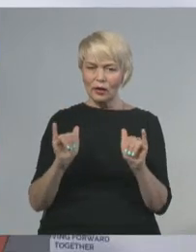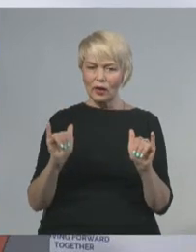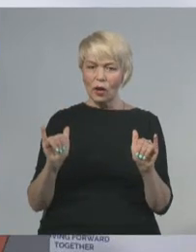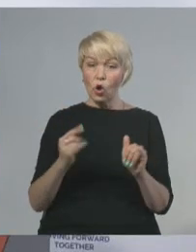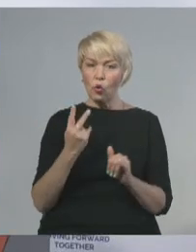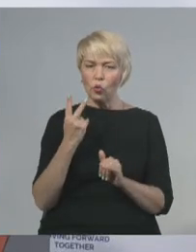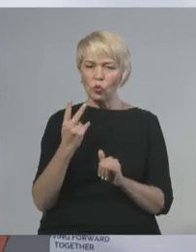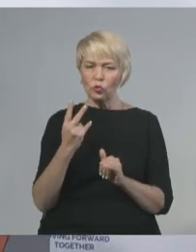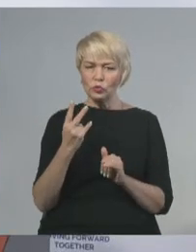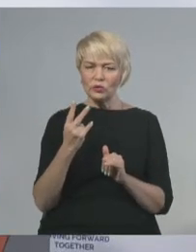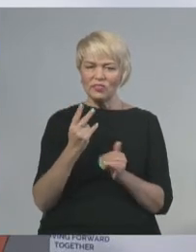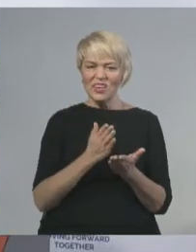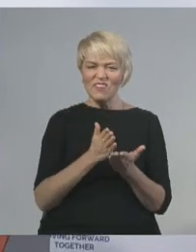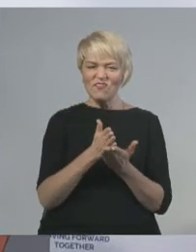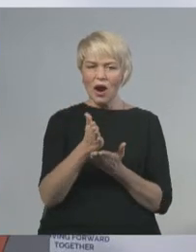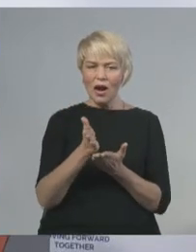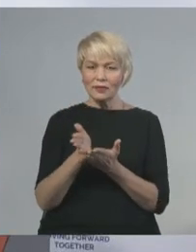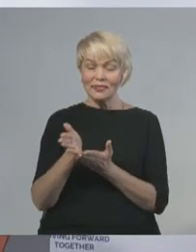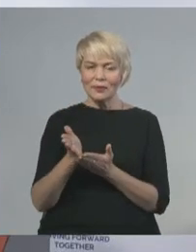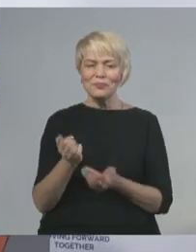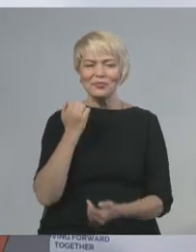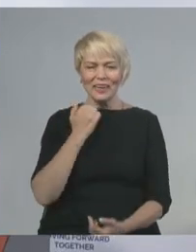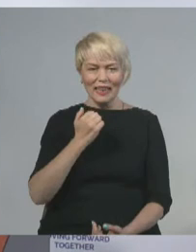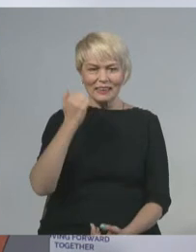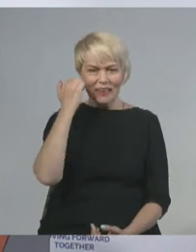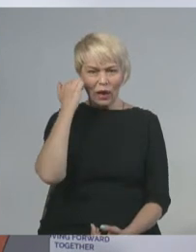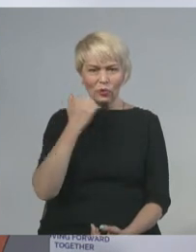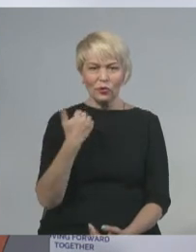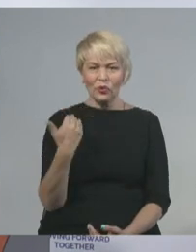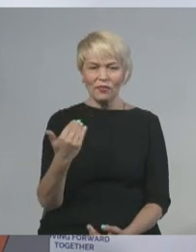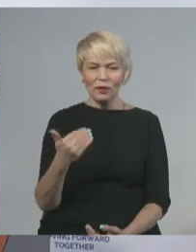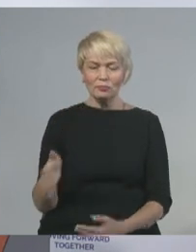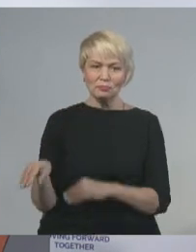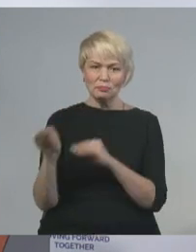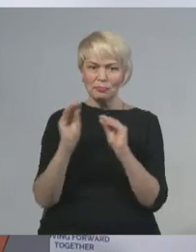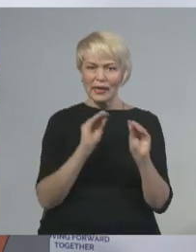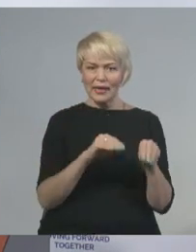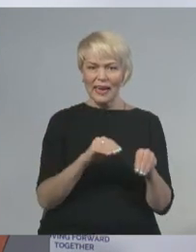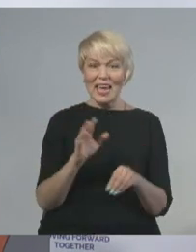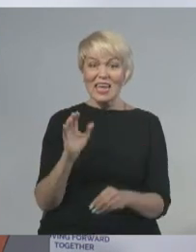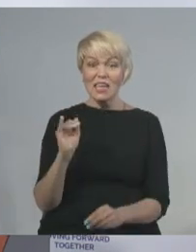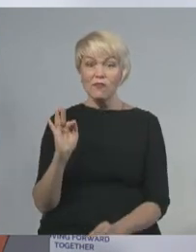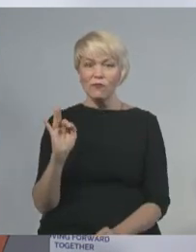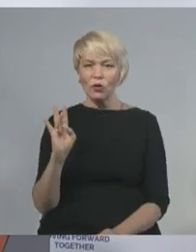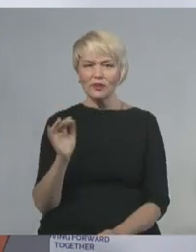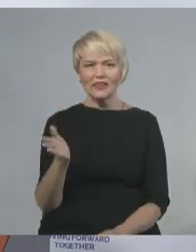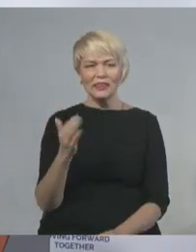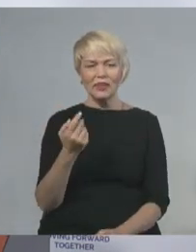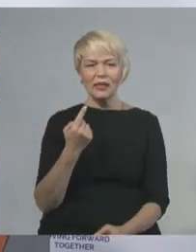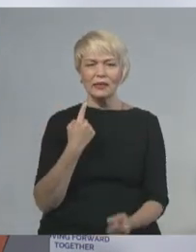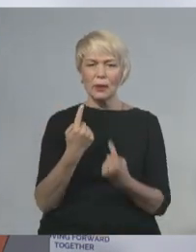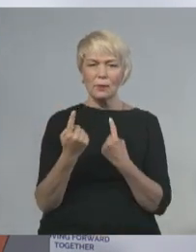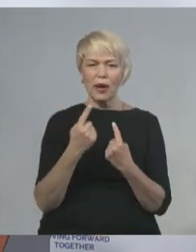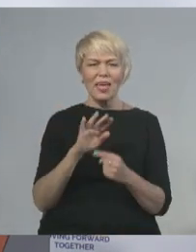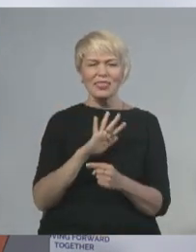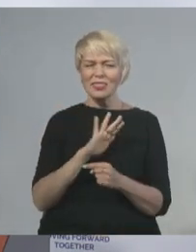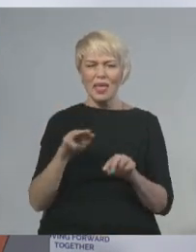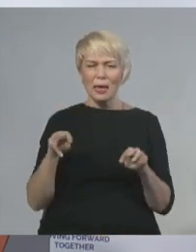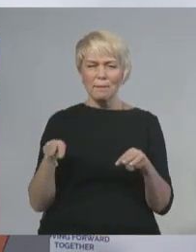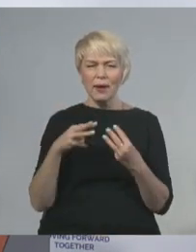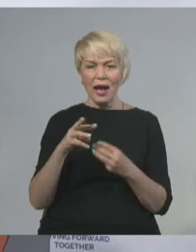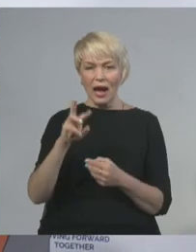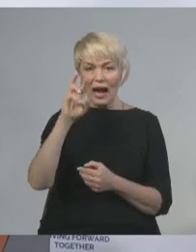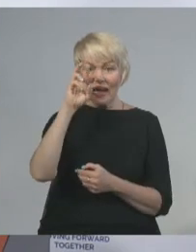come to ivonna and ask a question about rather not media but public institutions uh whether the trust to public